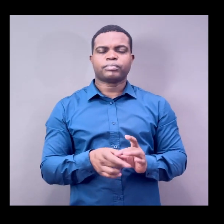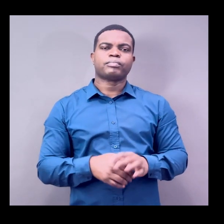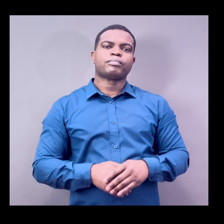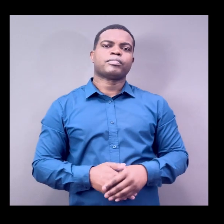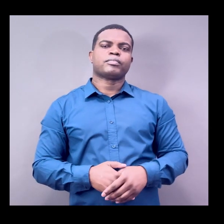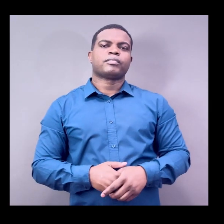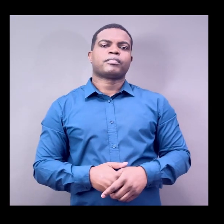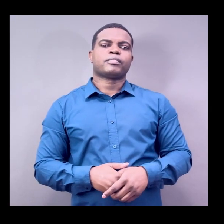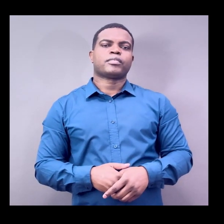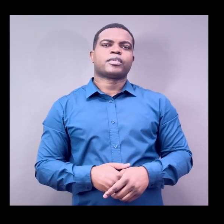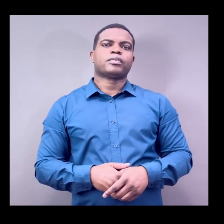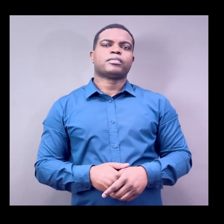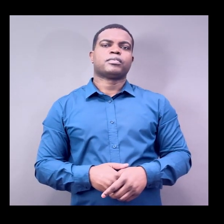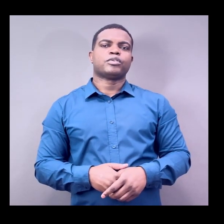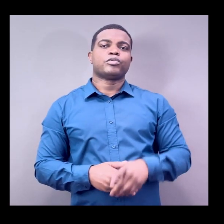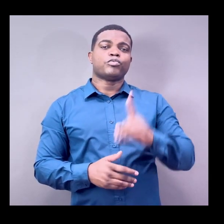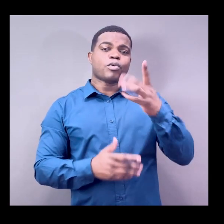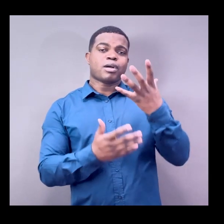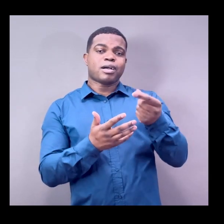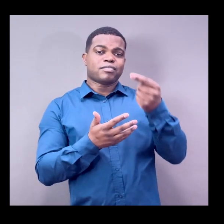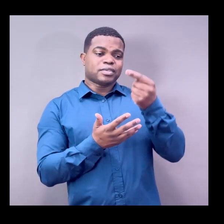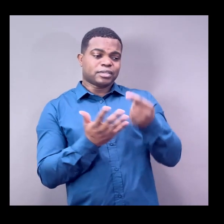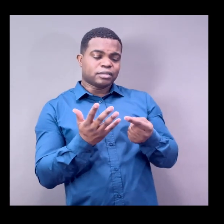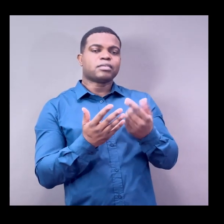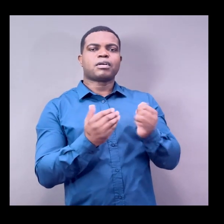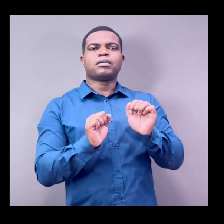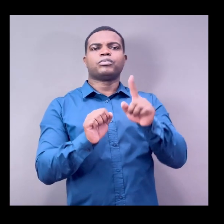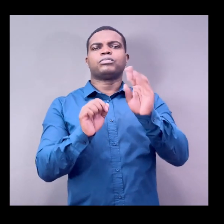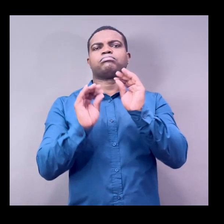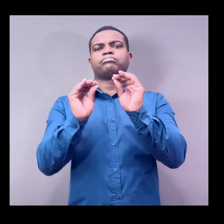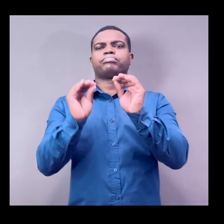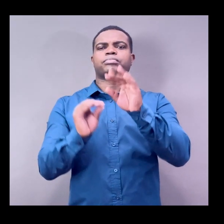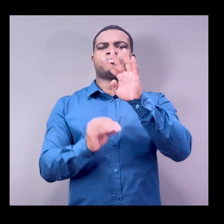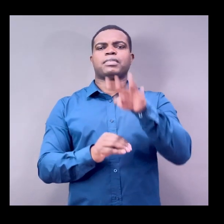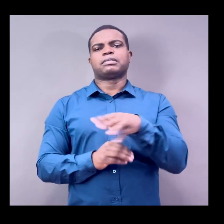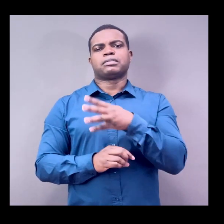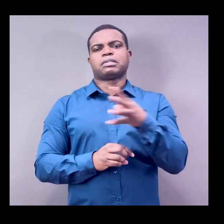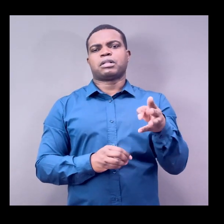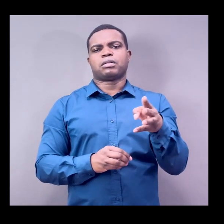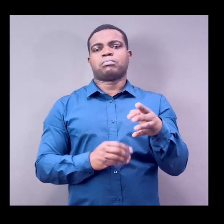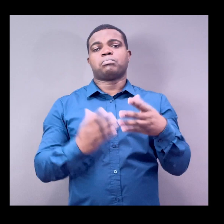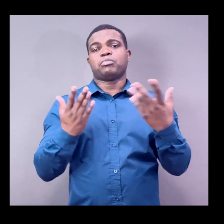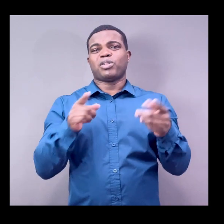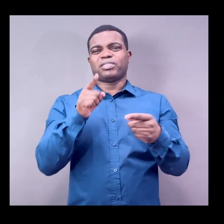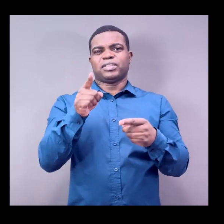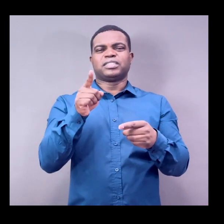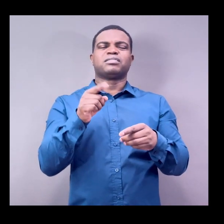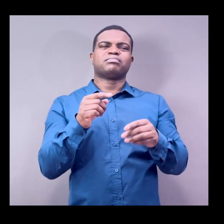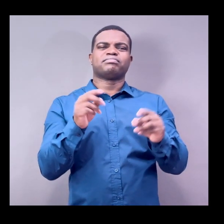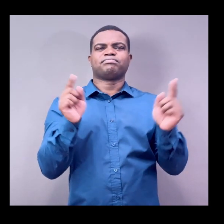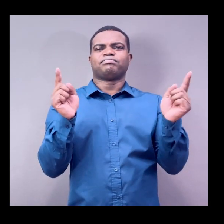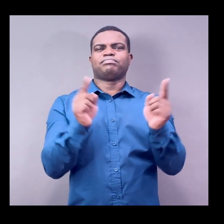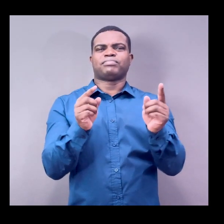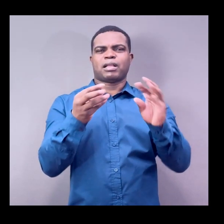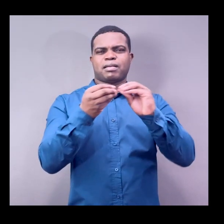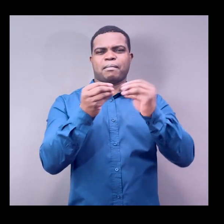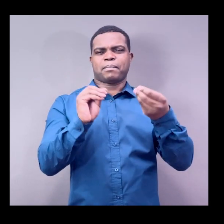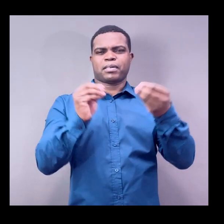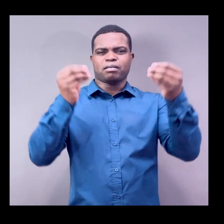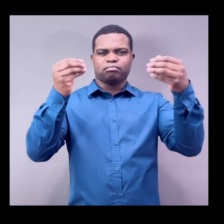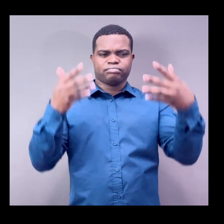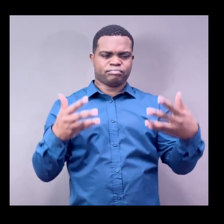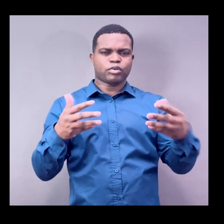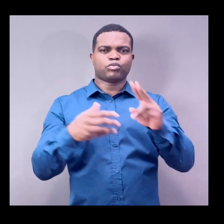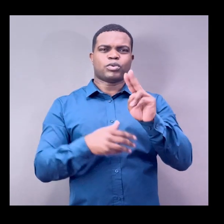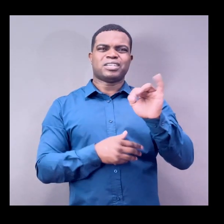are getting, you are going to be having it on an Excel sheet. The unit is the number,